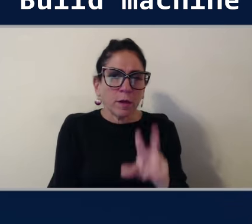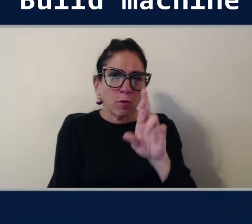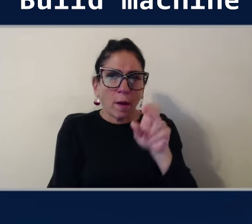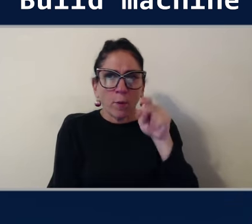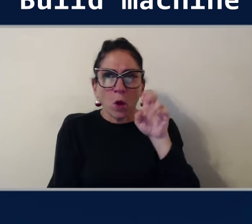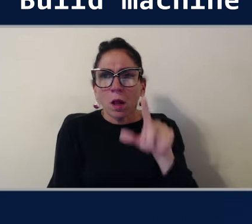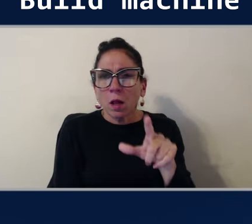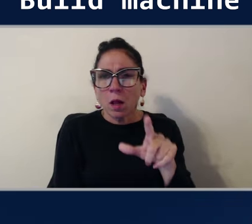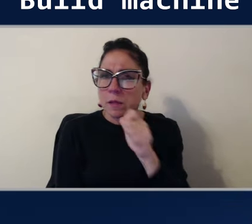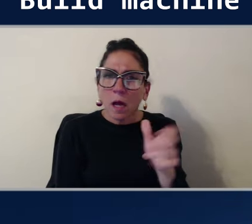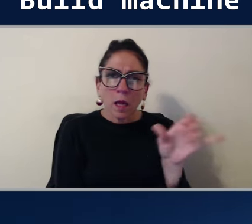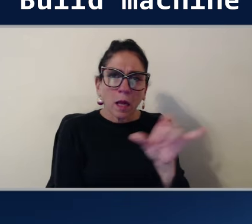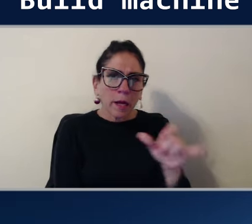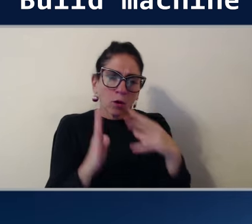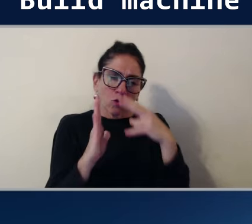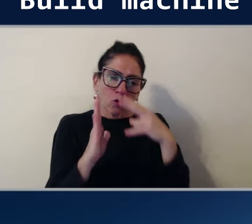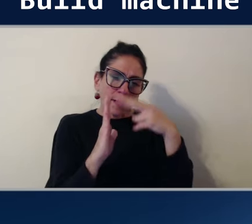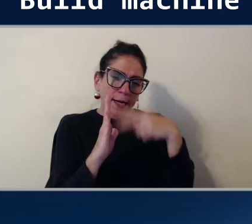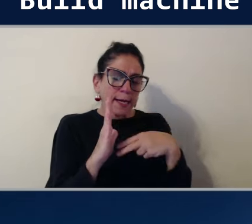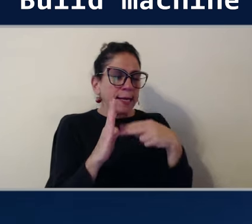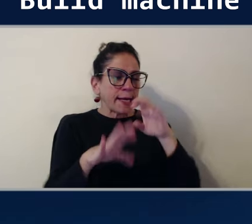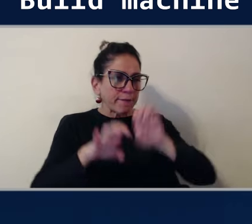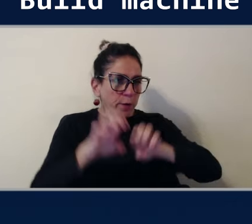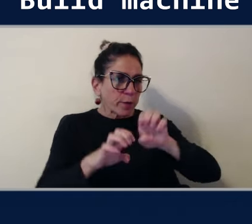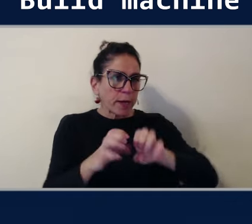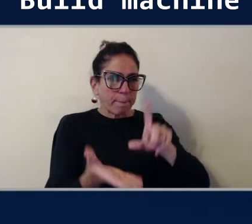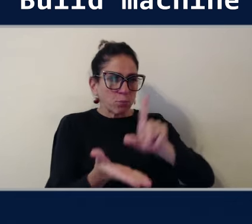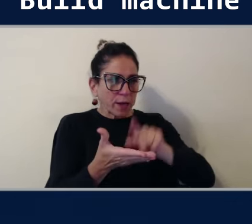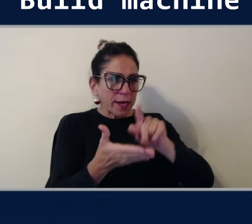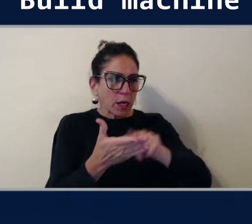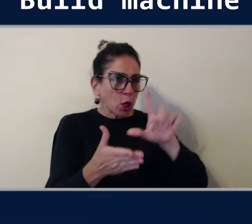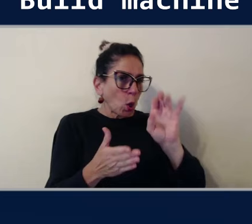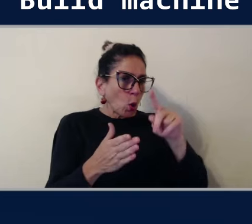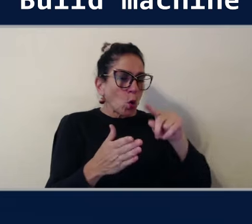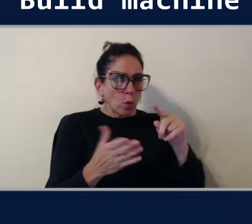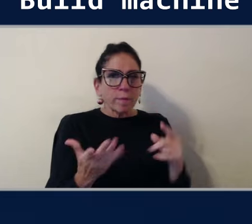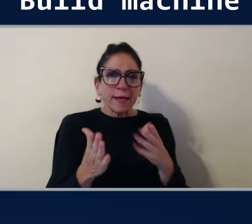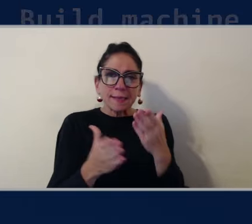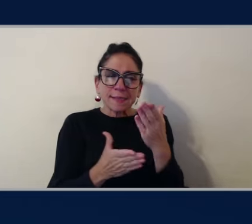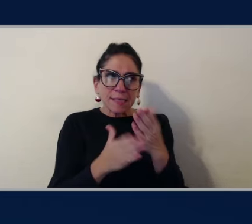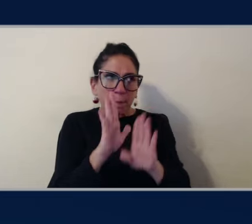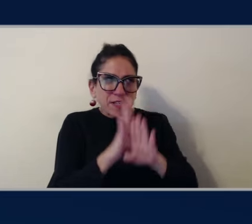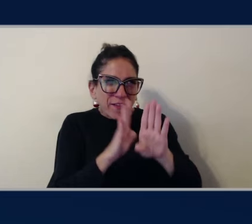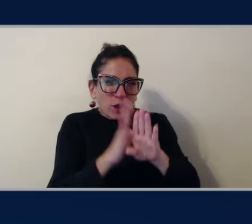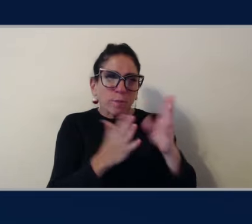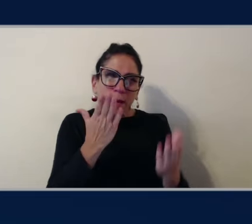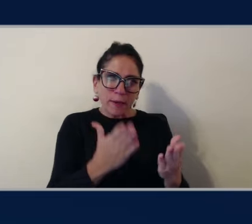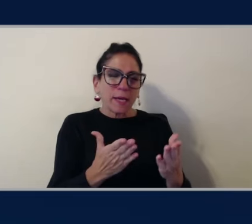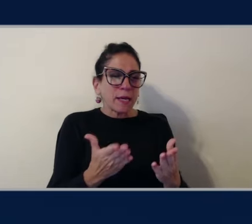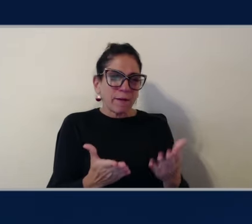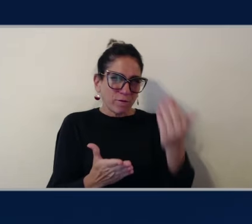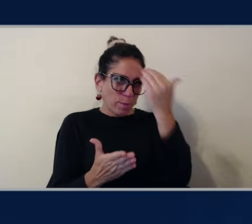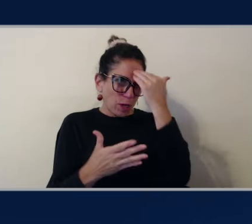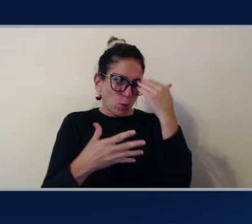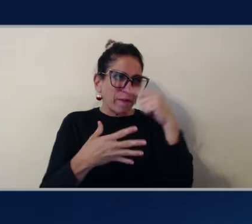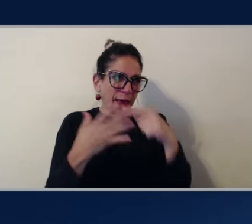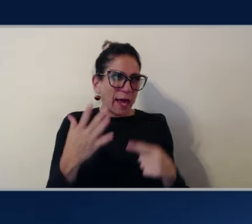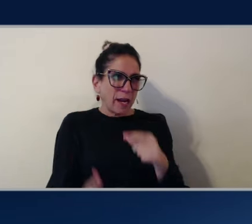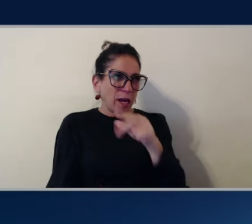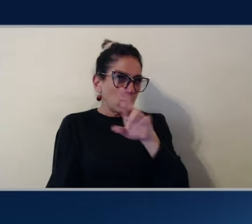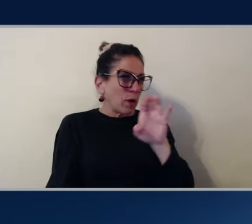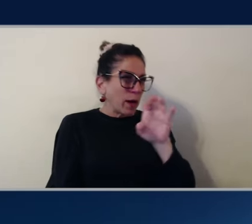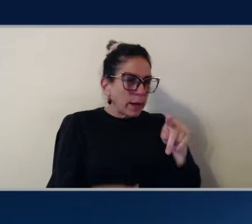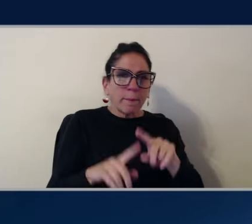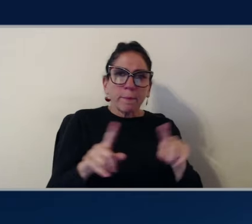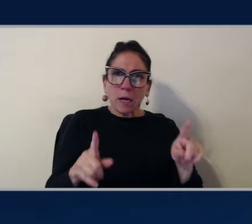a read, evaluate, print loop that some developers may be familiar with. But it is an environment where I can